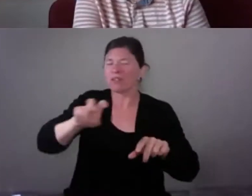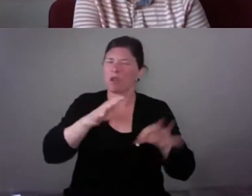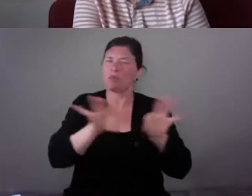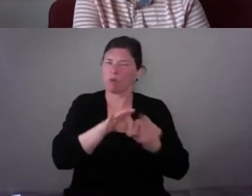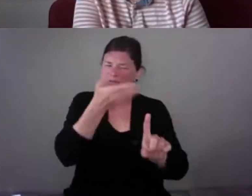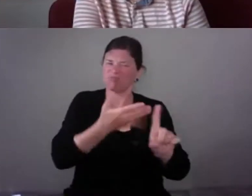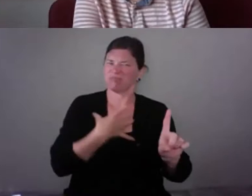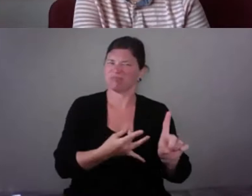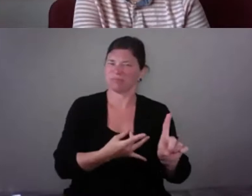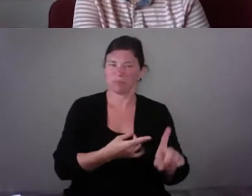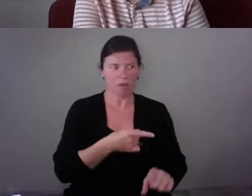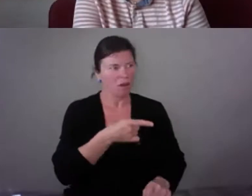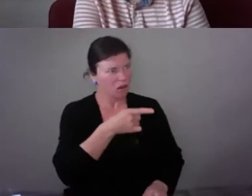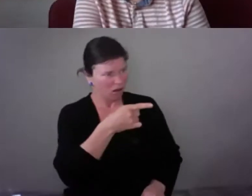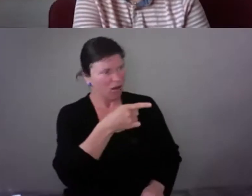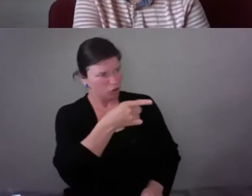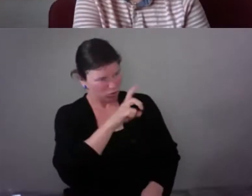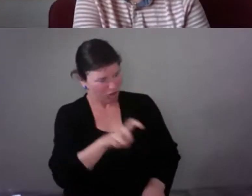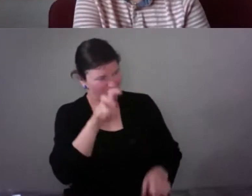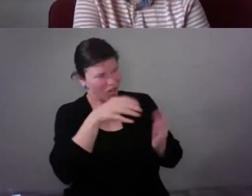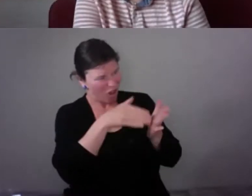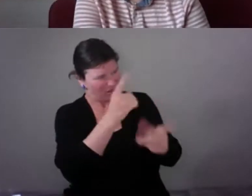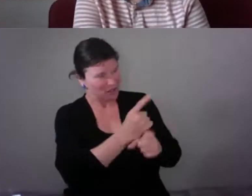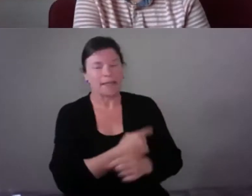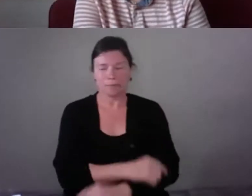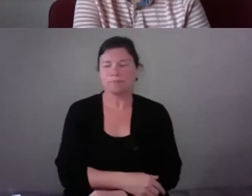because you do a lot of traveling, don't you? Yeah. Yeah.